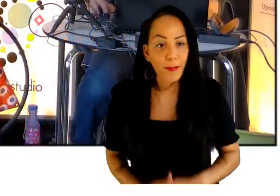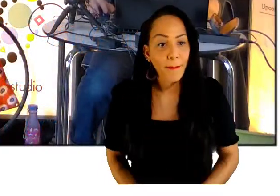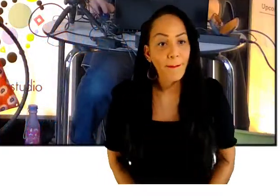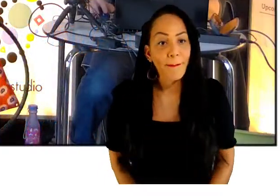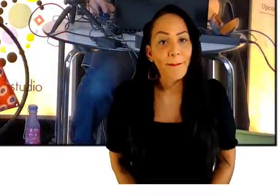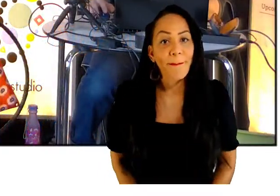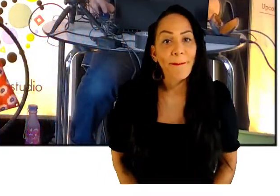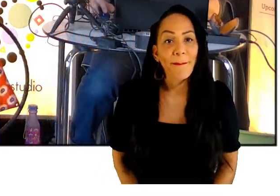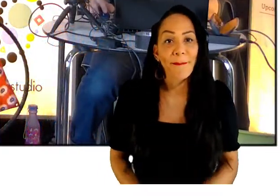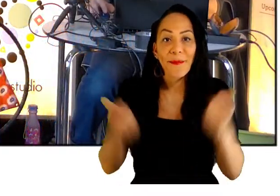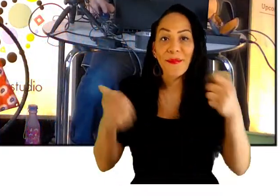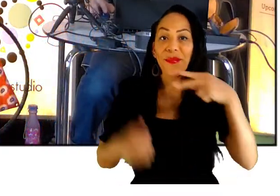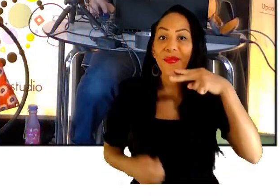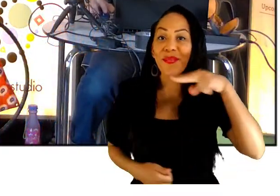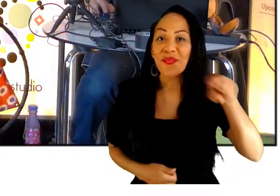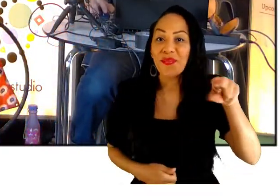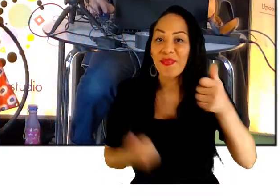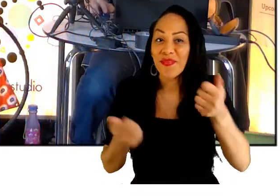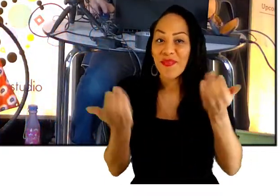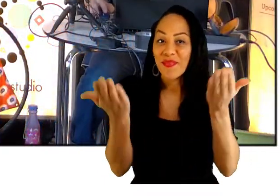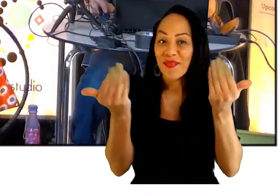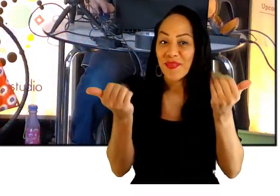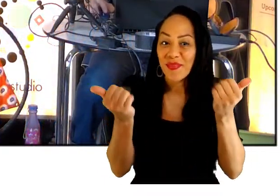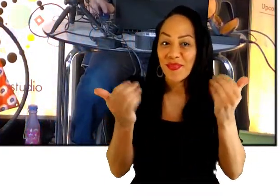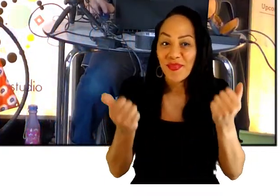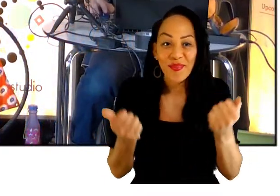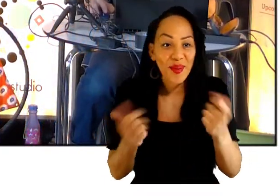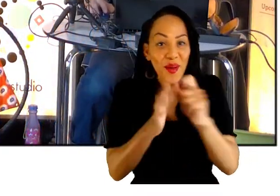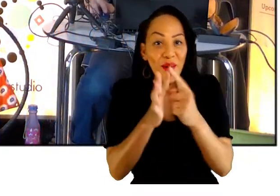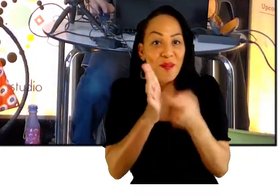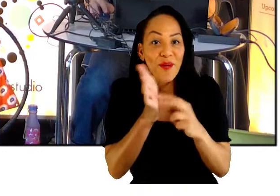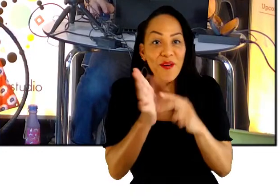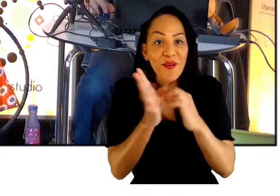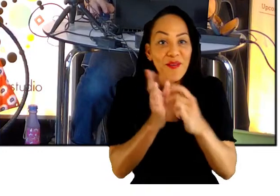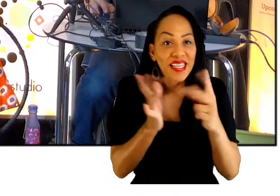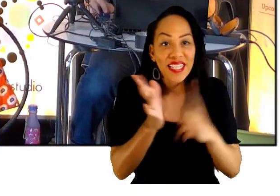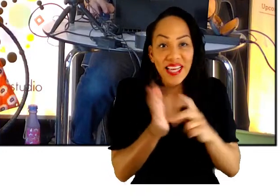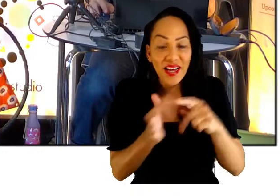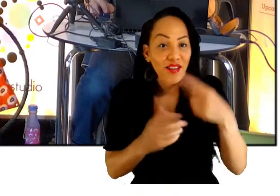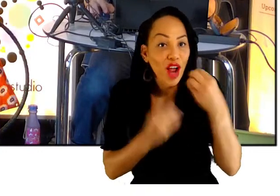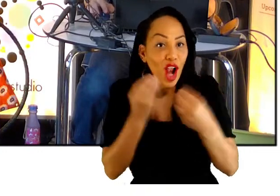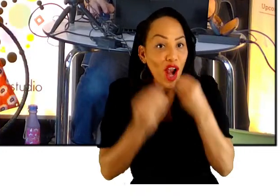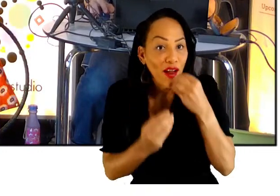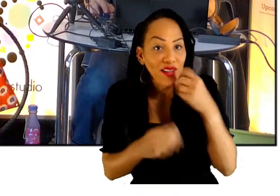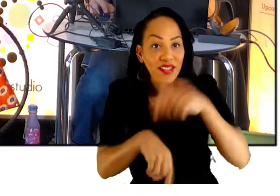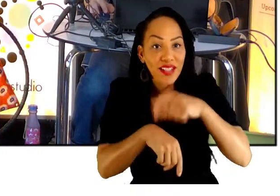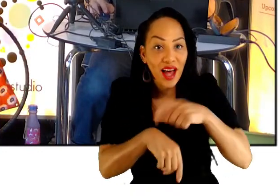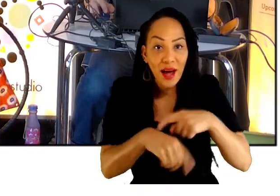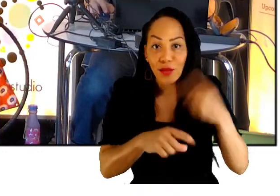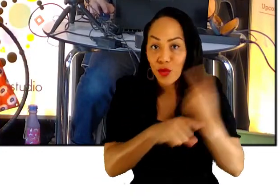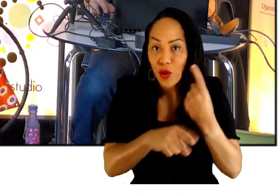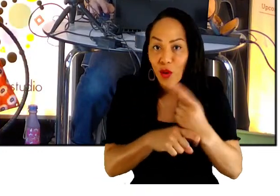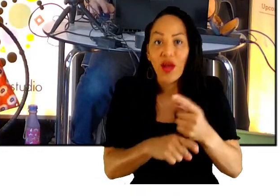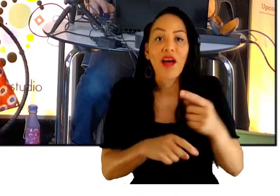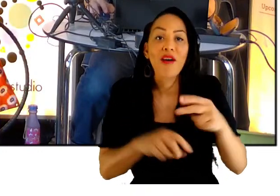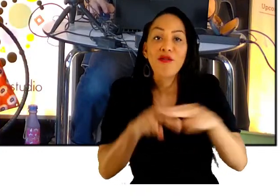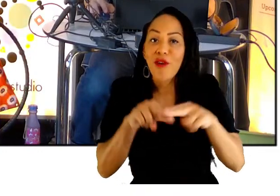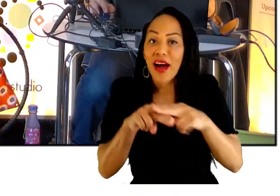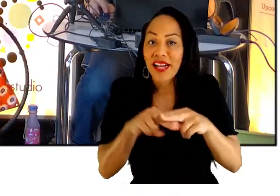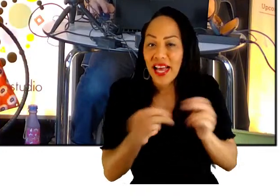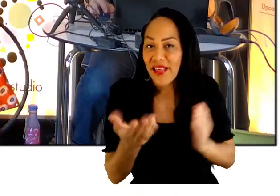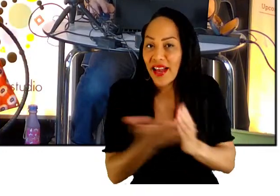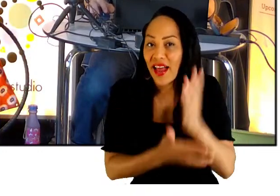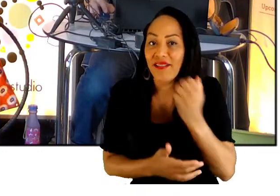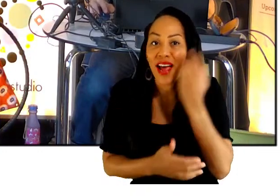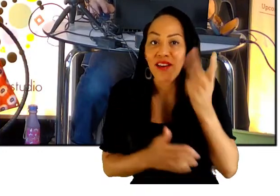Good afternoon, and welcome to the Pervasive Media Studio Lunchtime Talk. These talks are live every Friday at 1 p.m, both here in